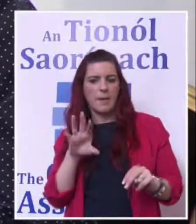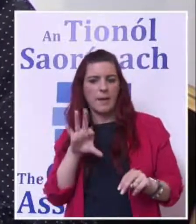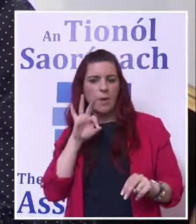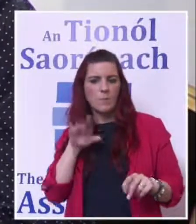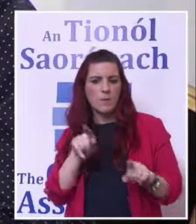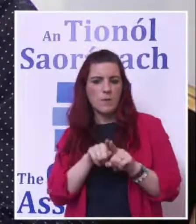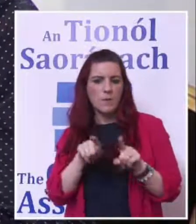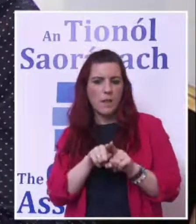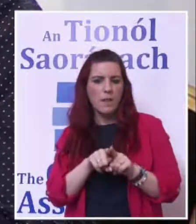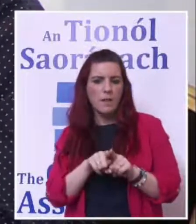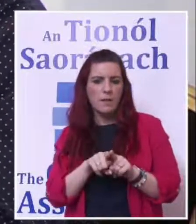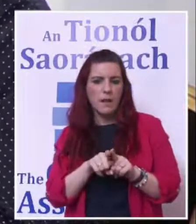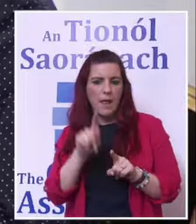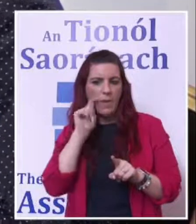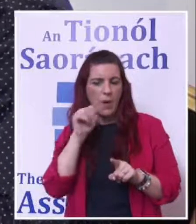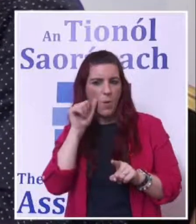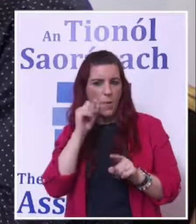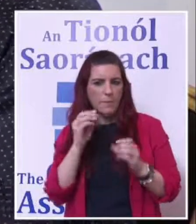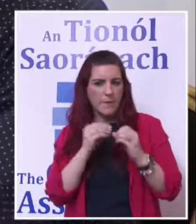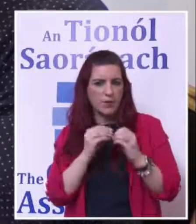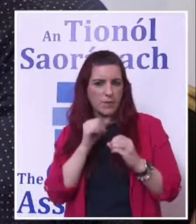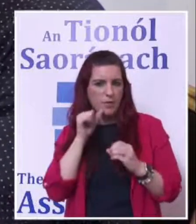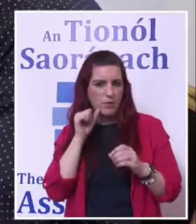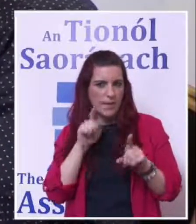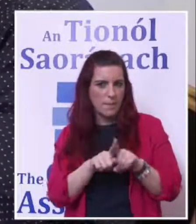and it was something that was mentioned yesterday.